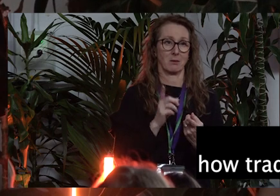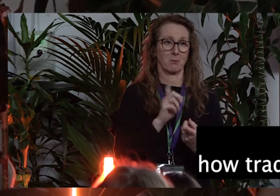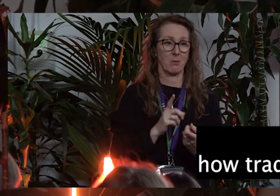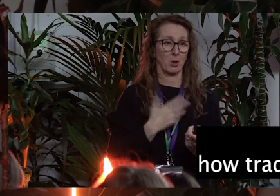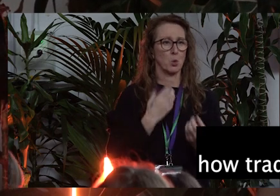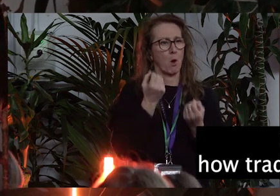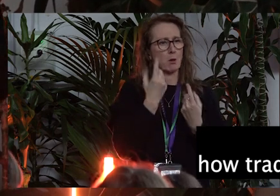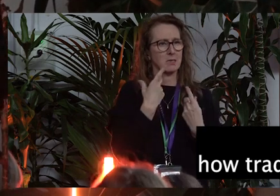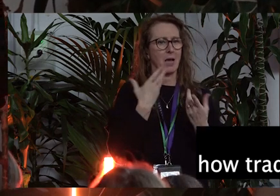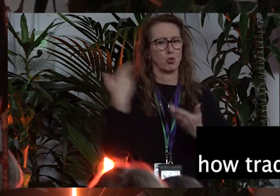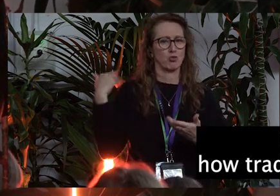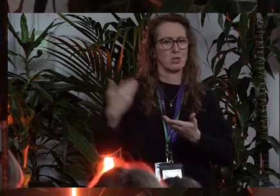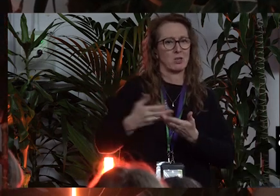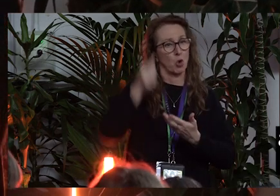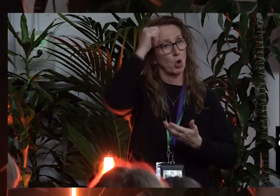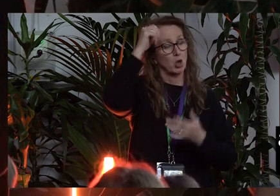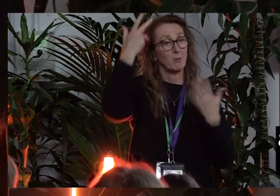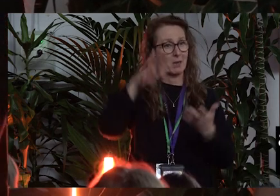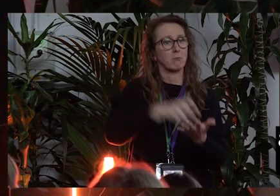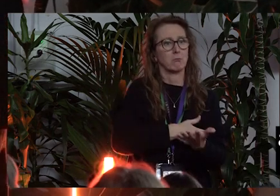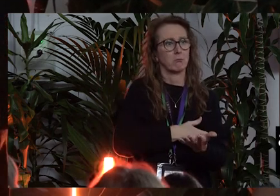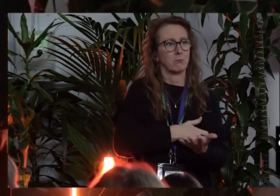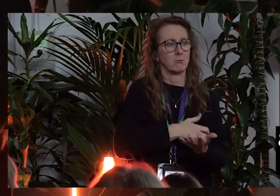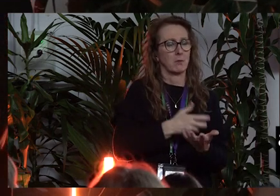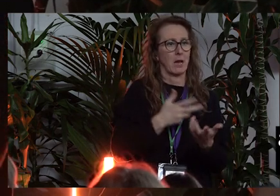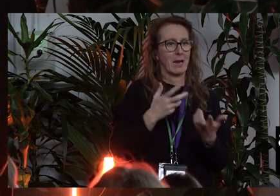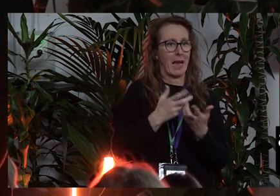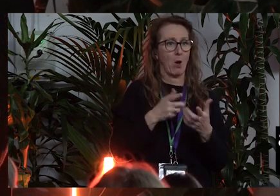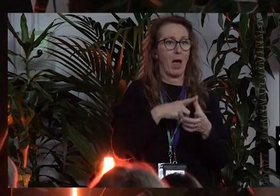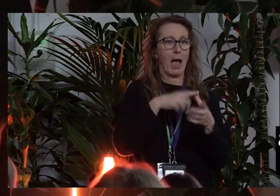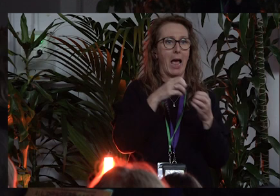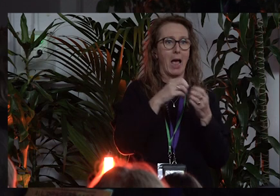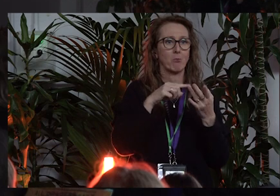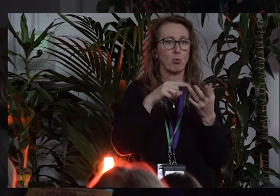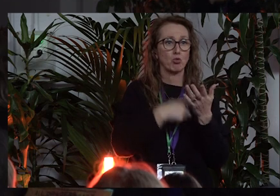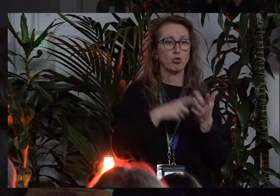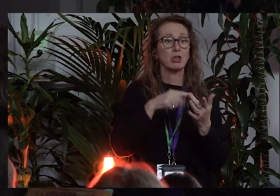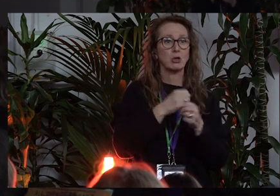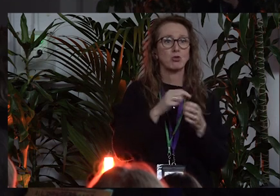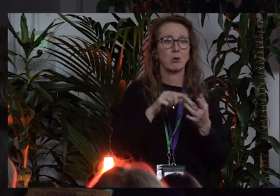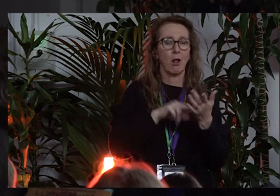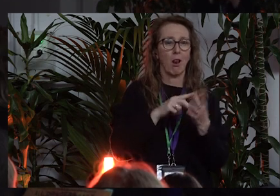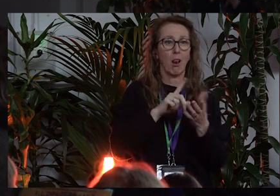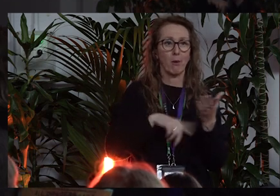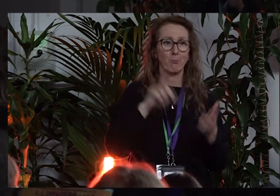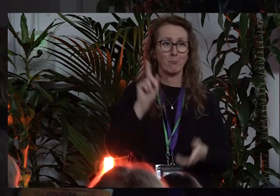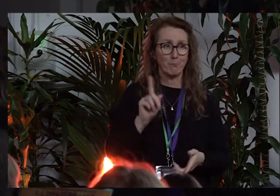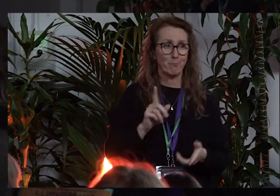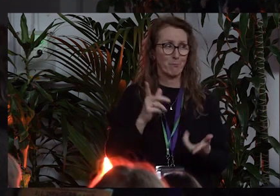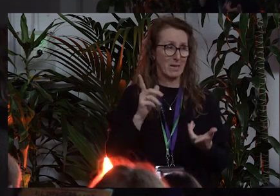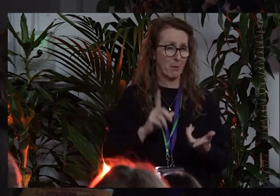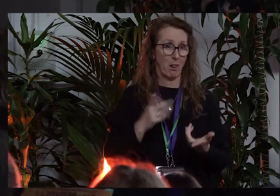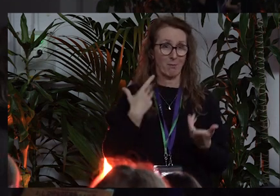how traditional knowledge has been stolen and how Aboriginal people have suffered. And I really like your talk